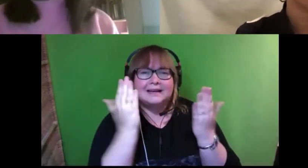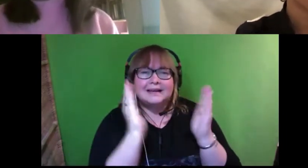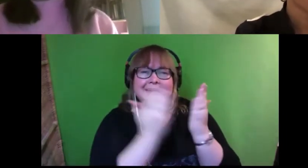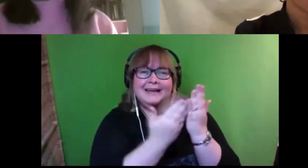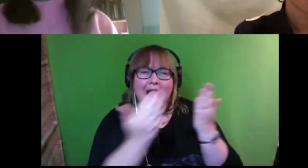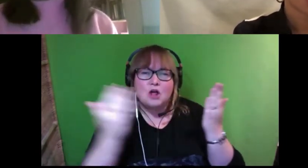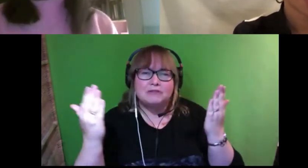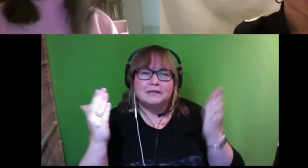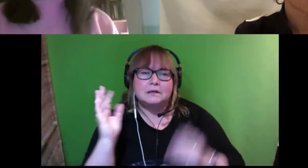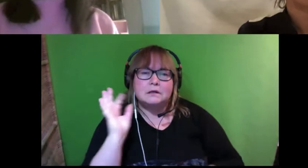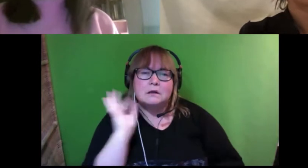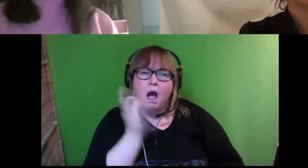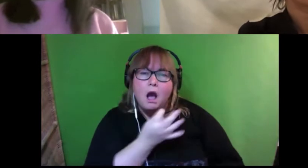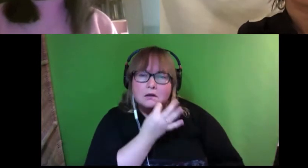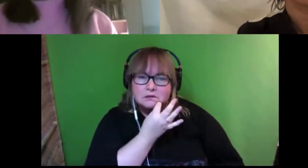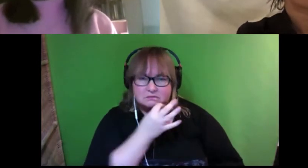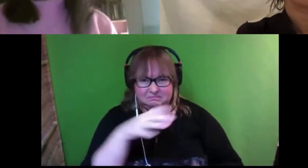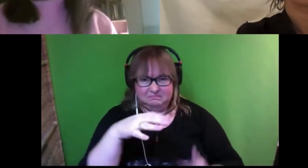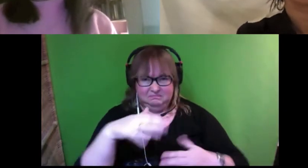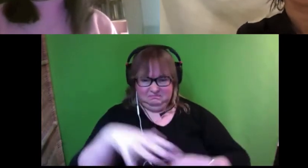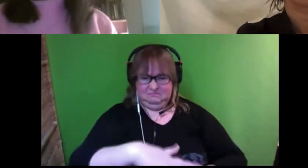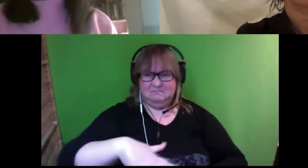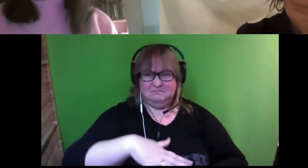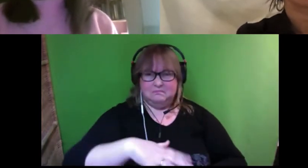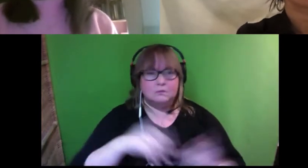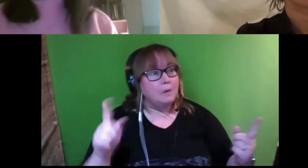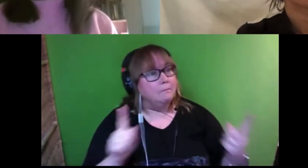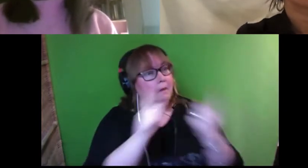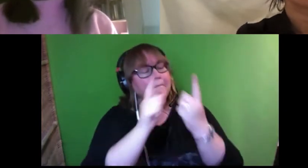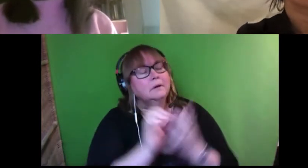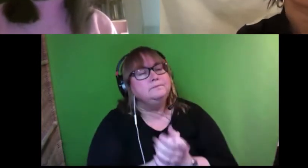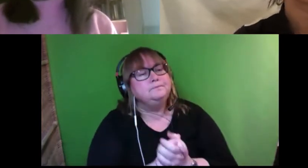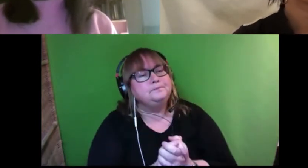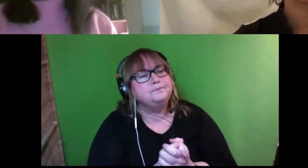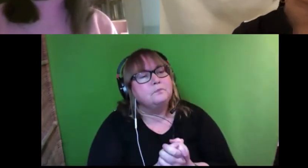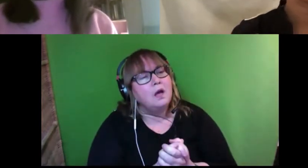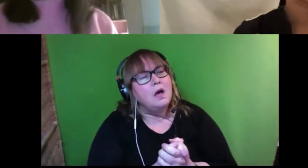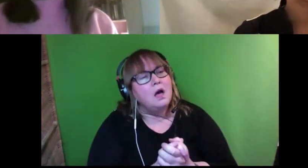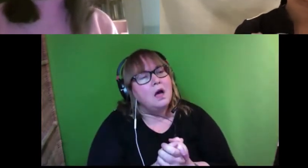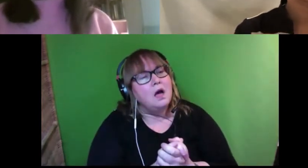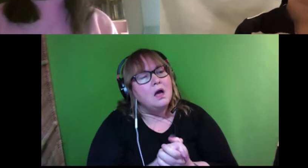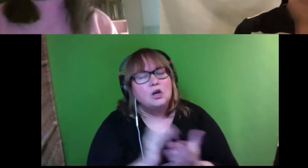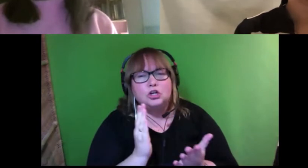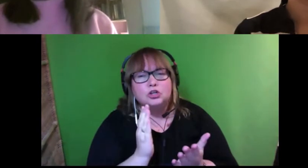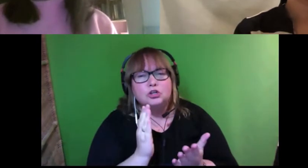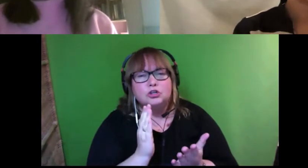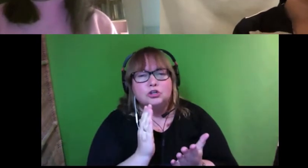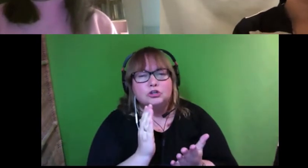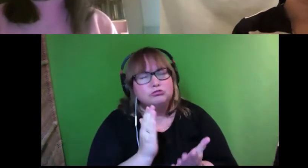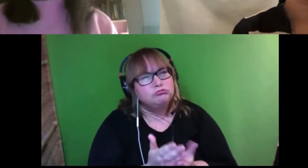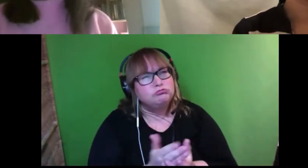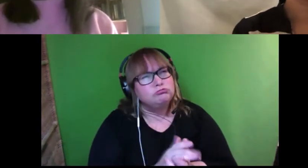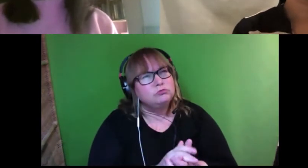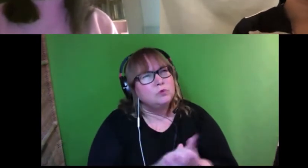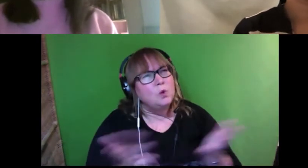garden, and I was just thinking about the fact that it was just in like an outside